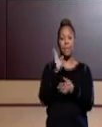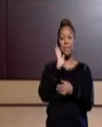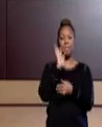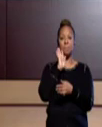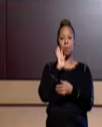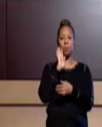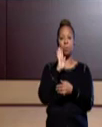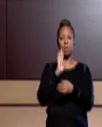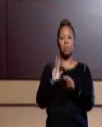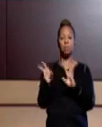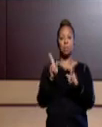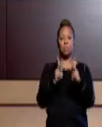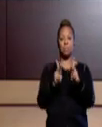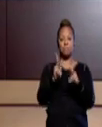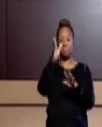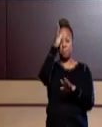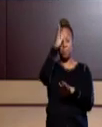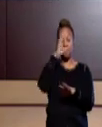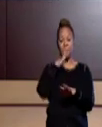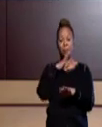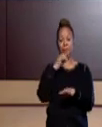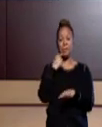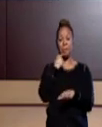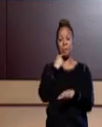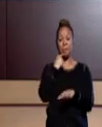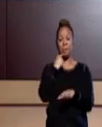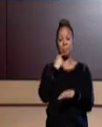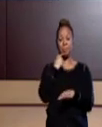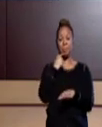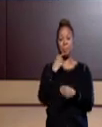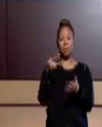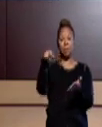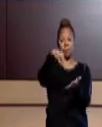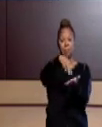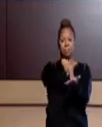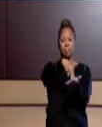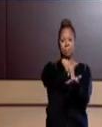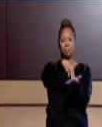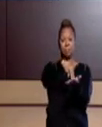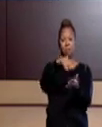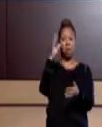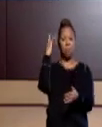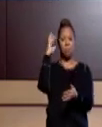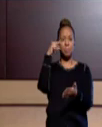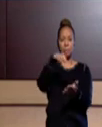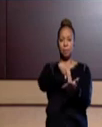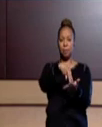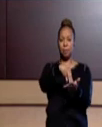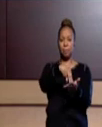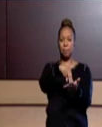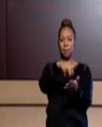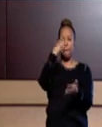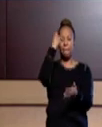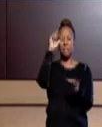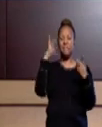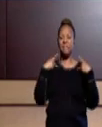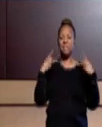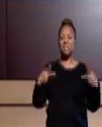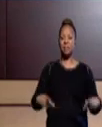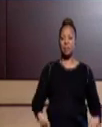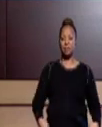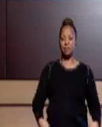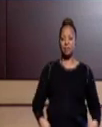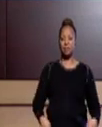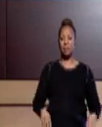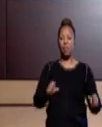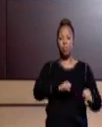to the paralyzed man and said, get up. Why was he able to get up? Because physically,